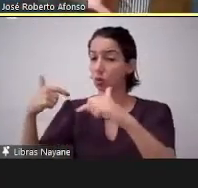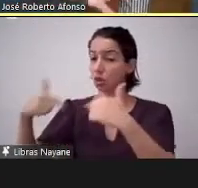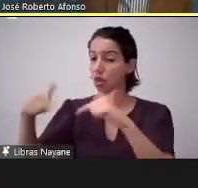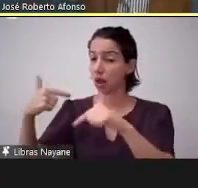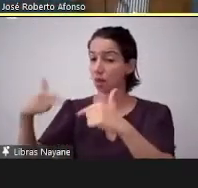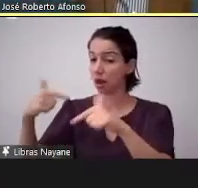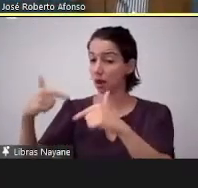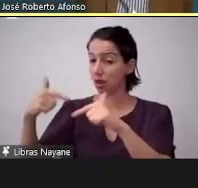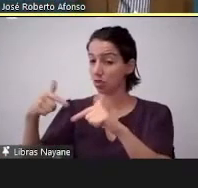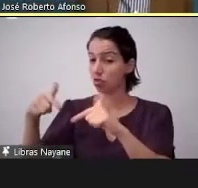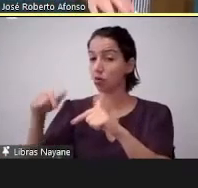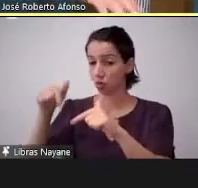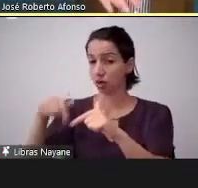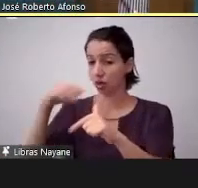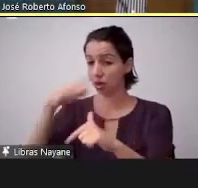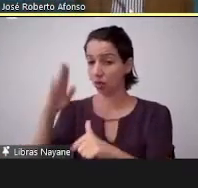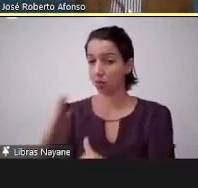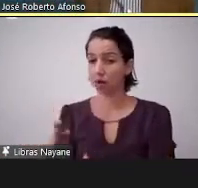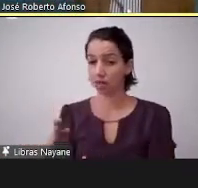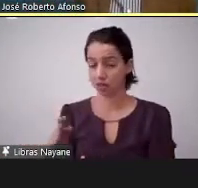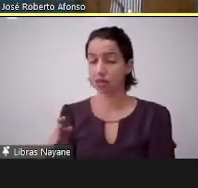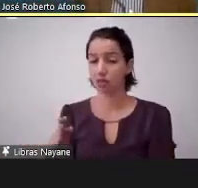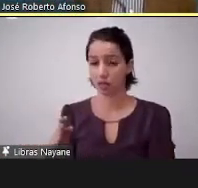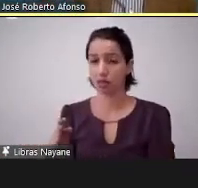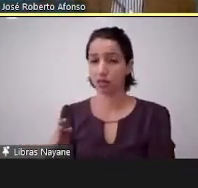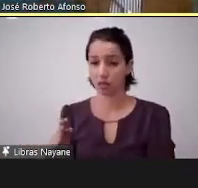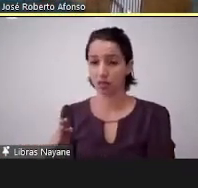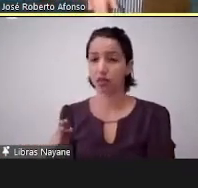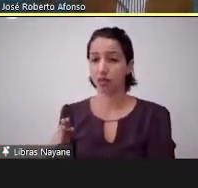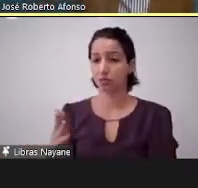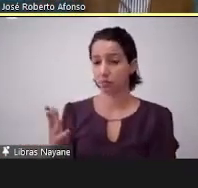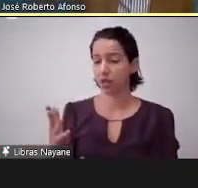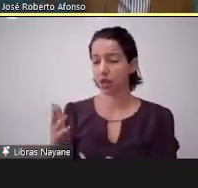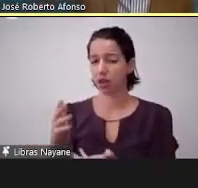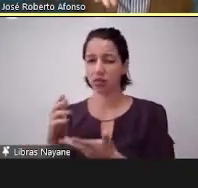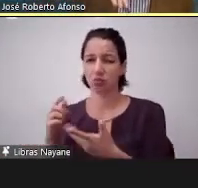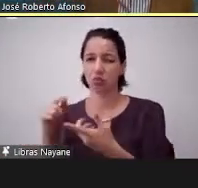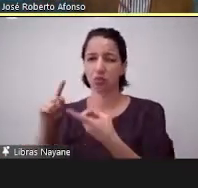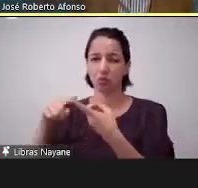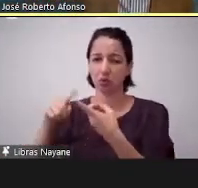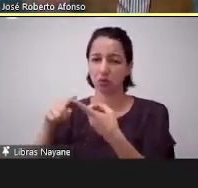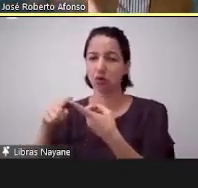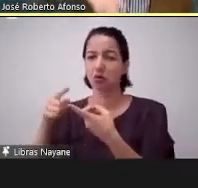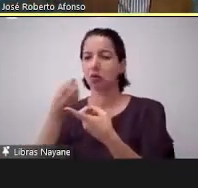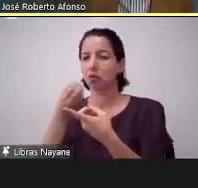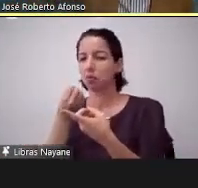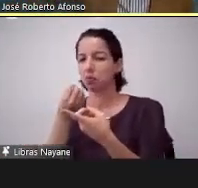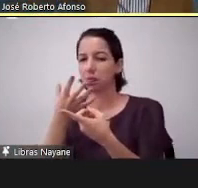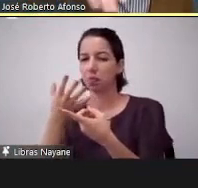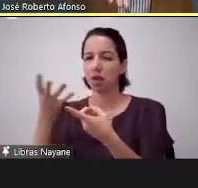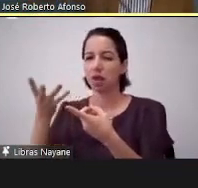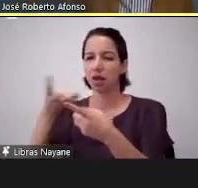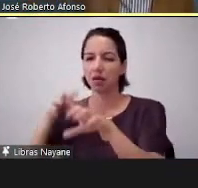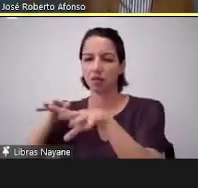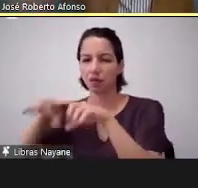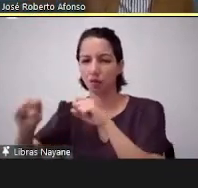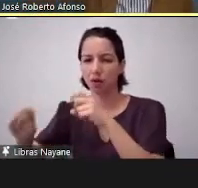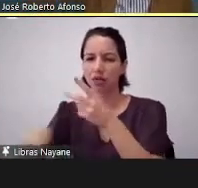workers, well, there's this huge universe of people combining the super